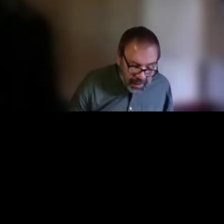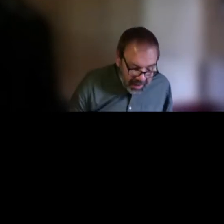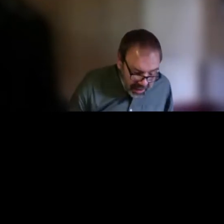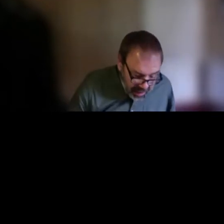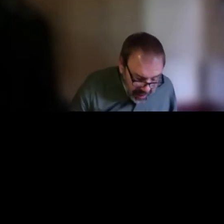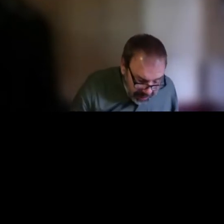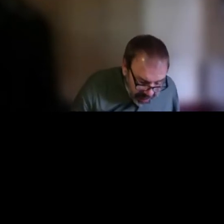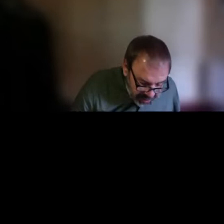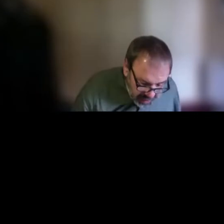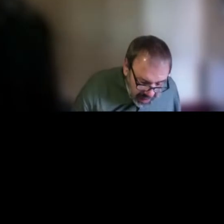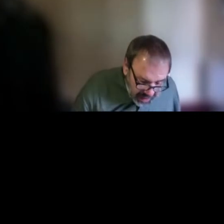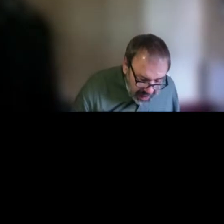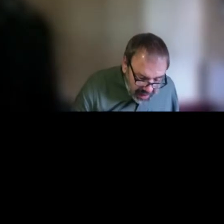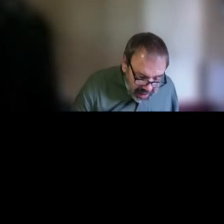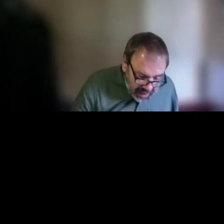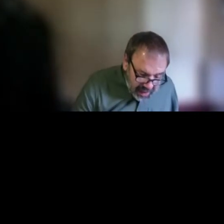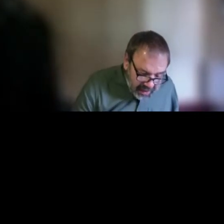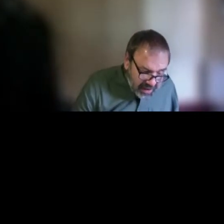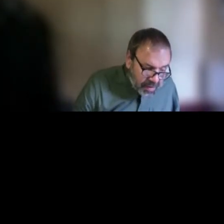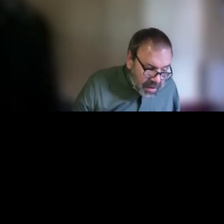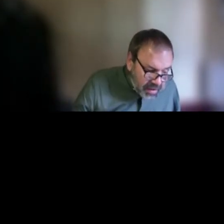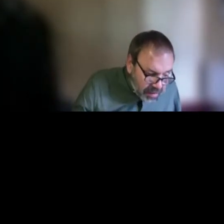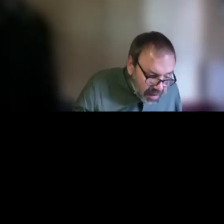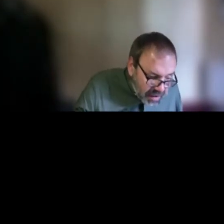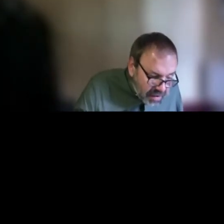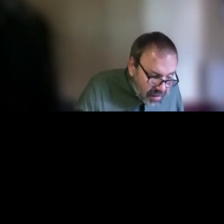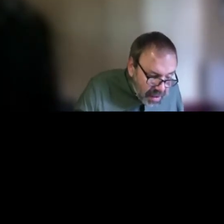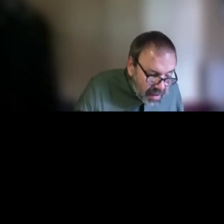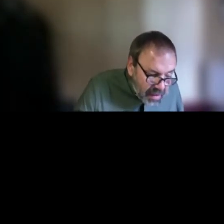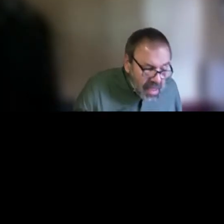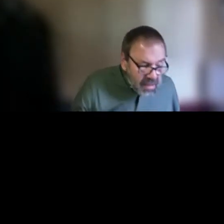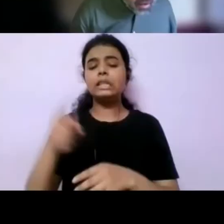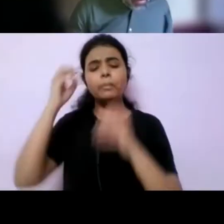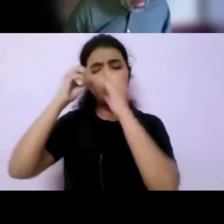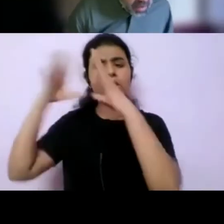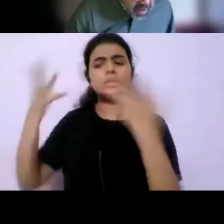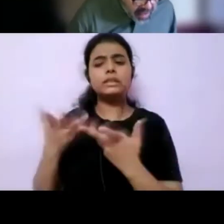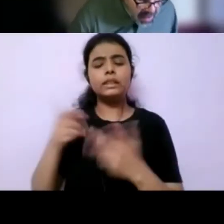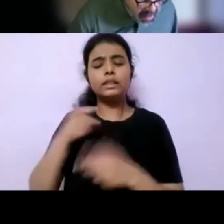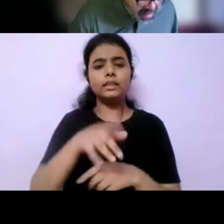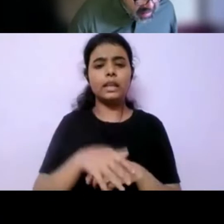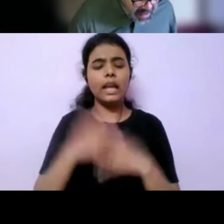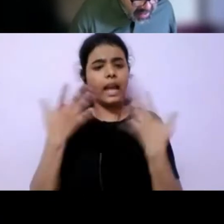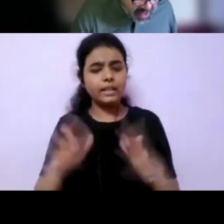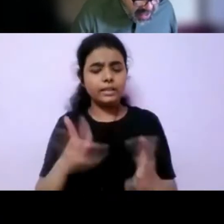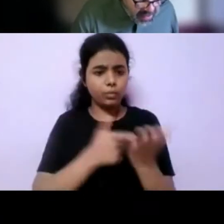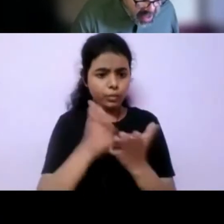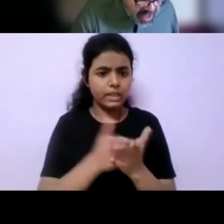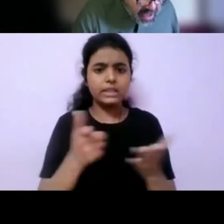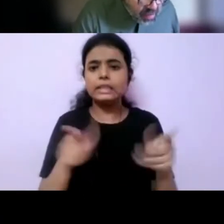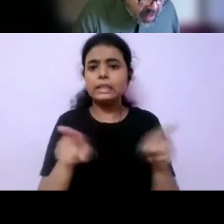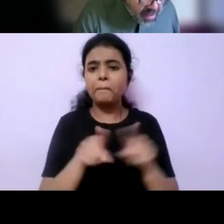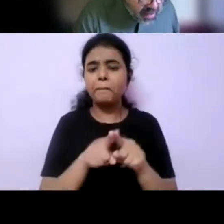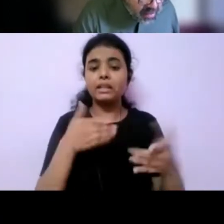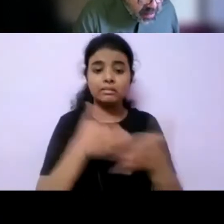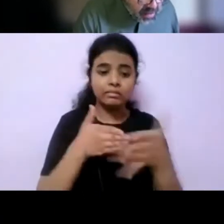Okay, right, thank you. So he accessible and disability disappeared. The social model then marked a sea change in